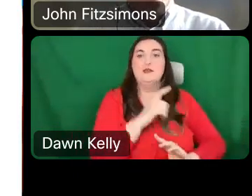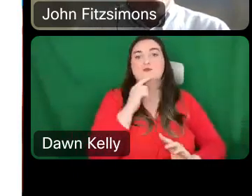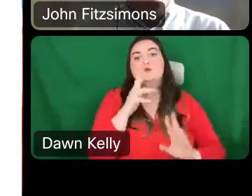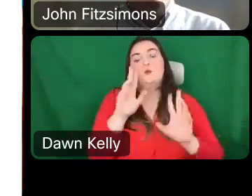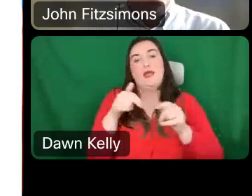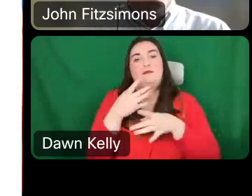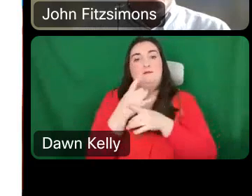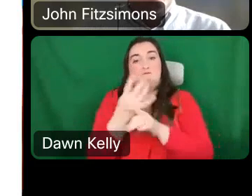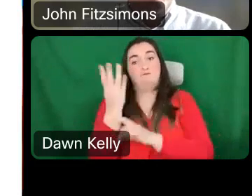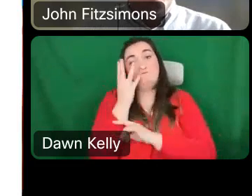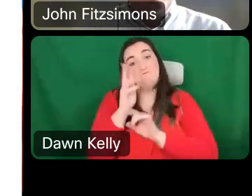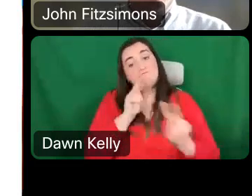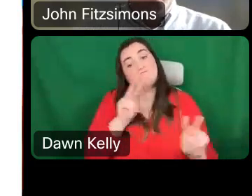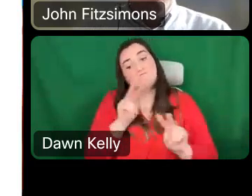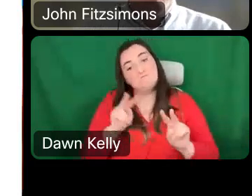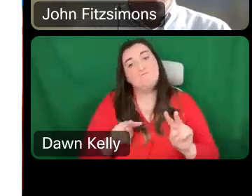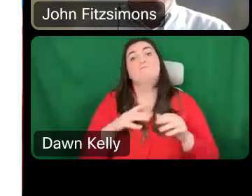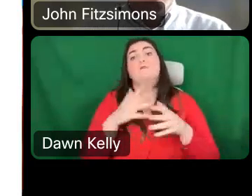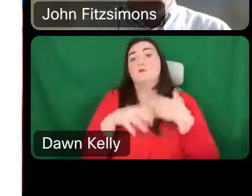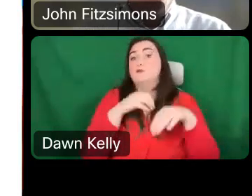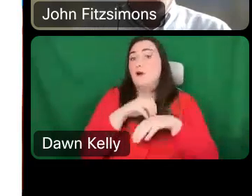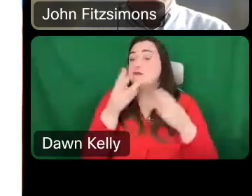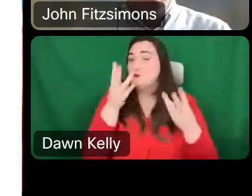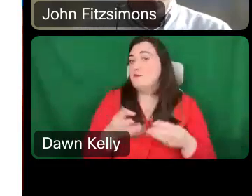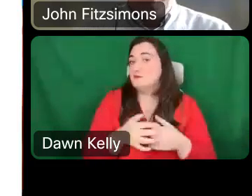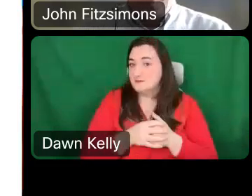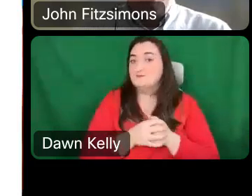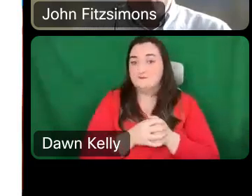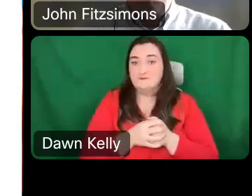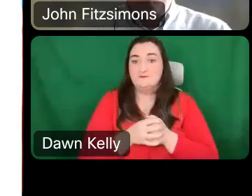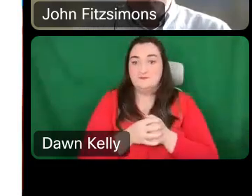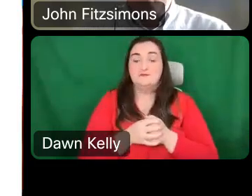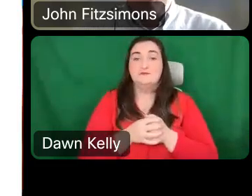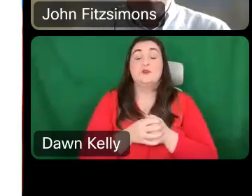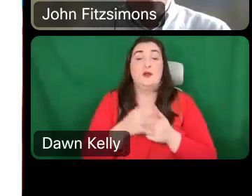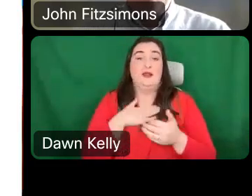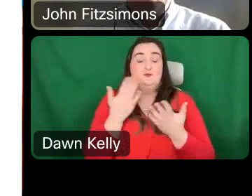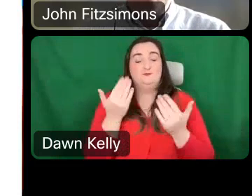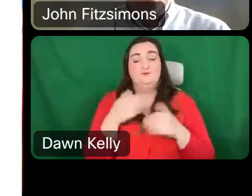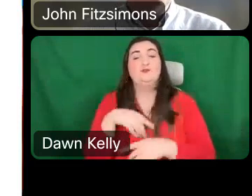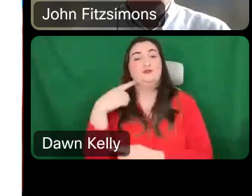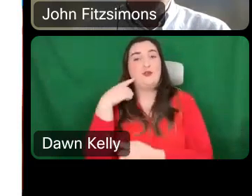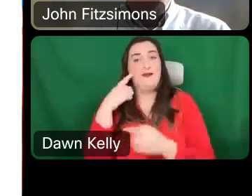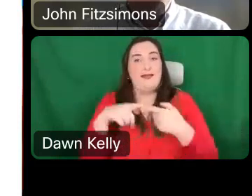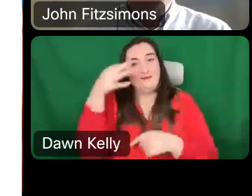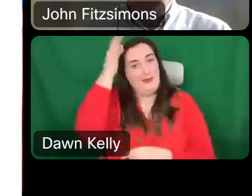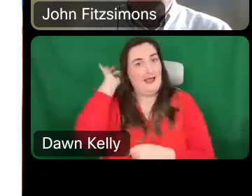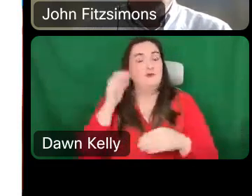your reading what's going on in the session. So I welcome John and Michael to the session. Thank you.